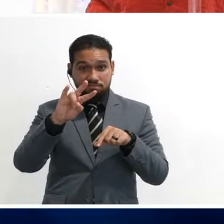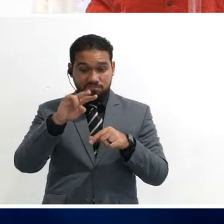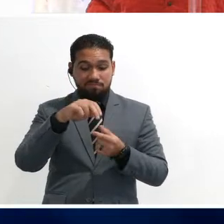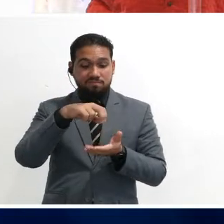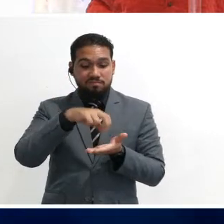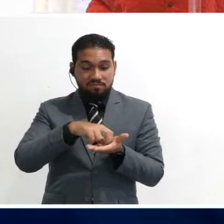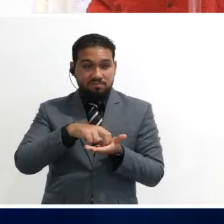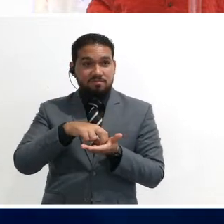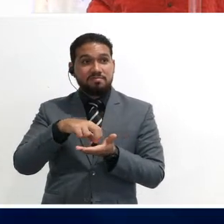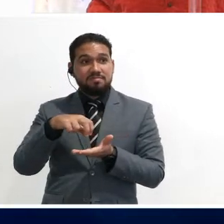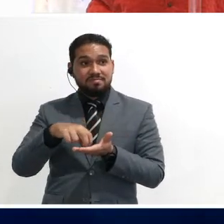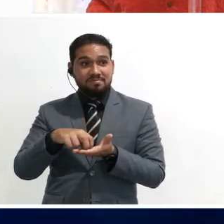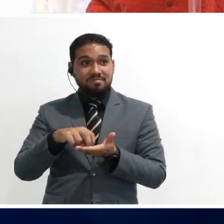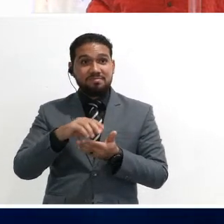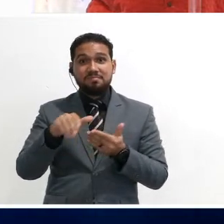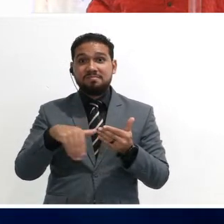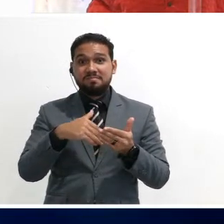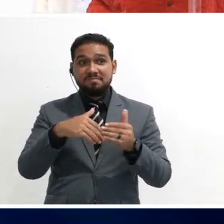one package.